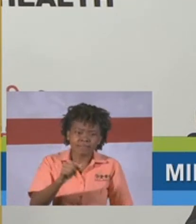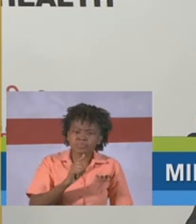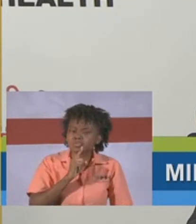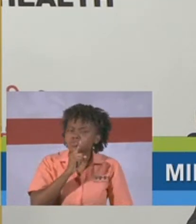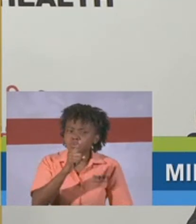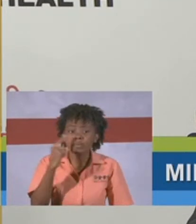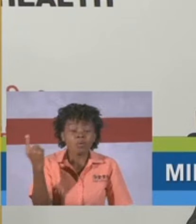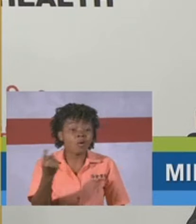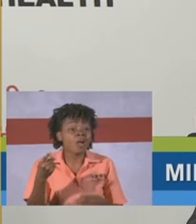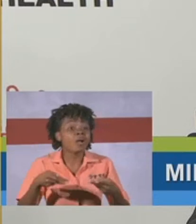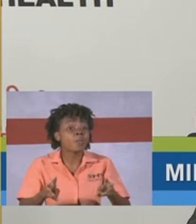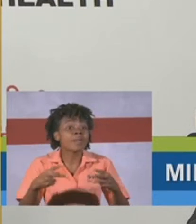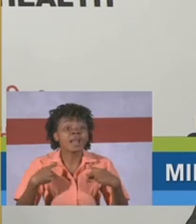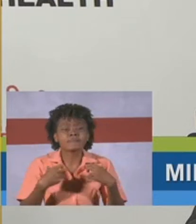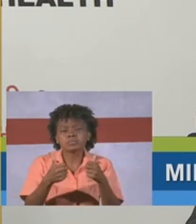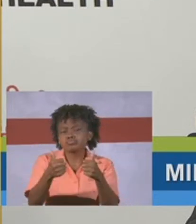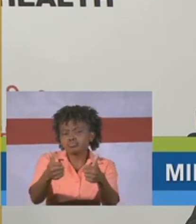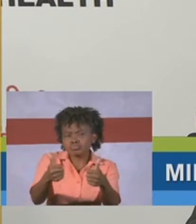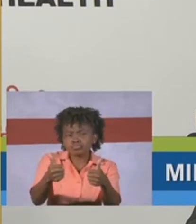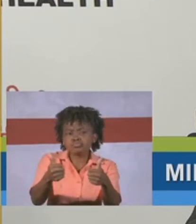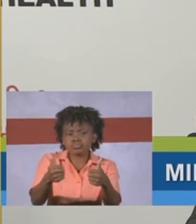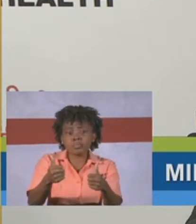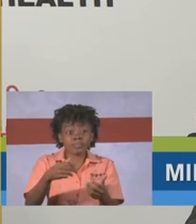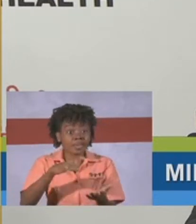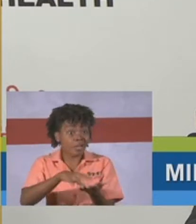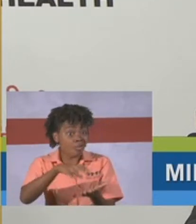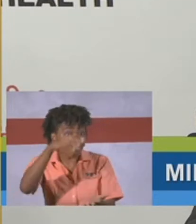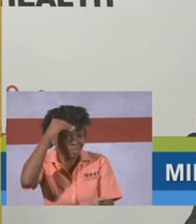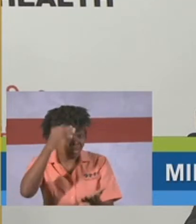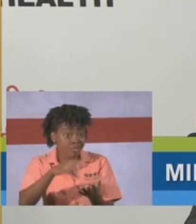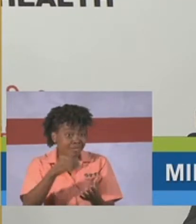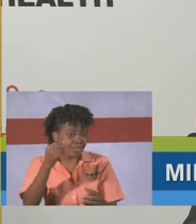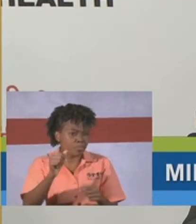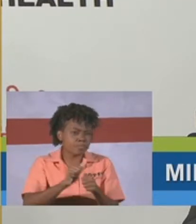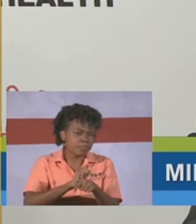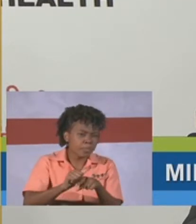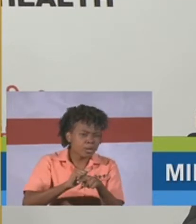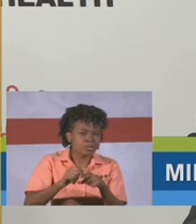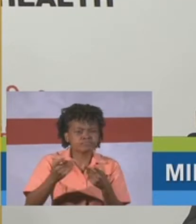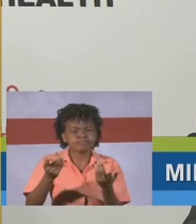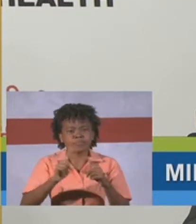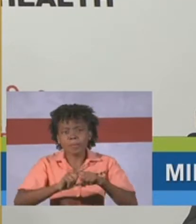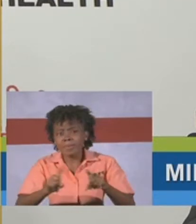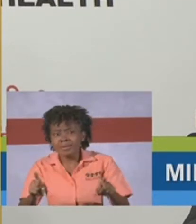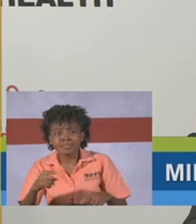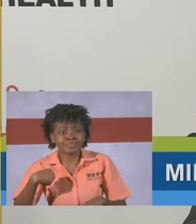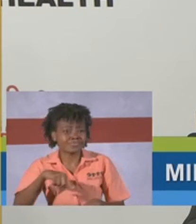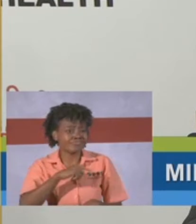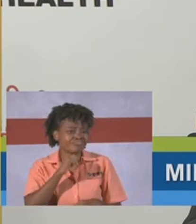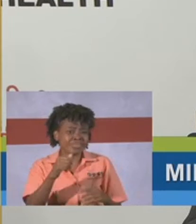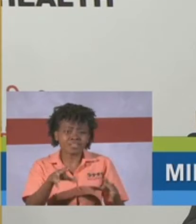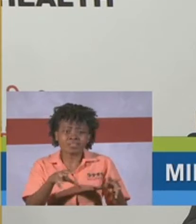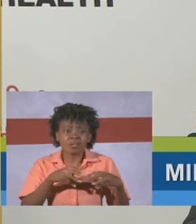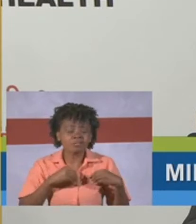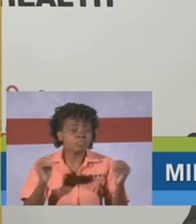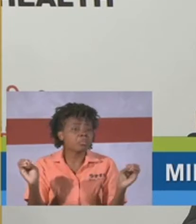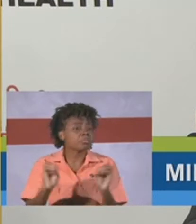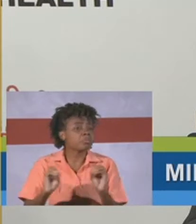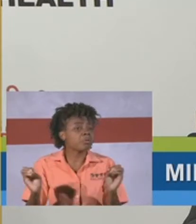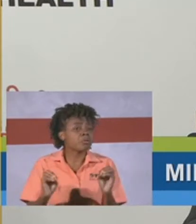it when the opportunity comes to us. But as I said, we have not received anything very official